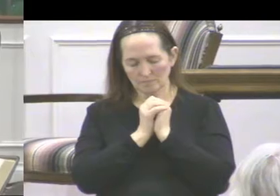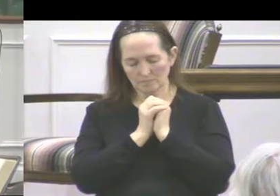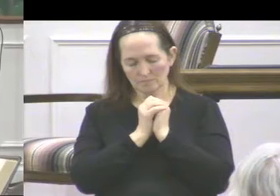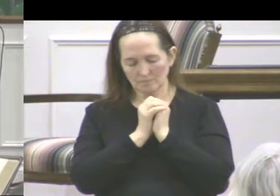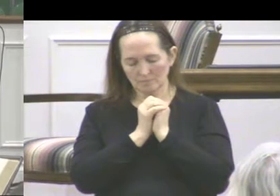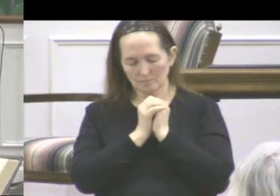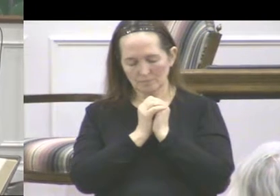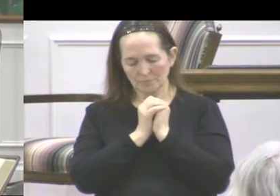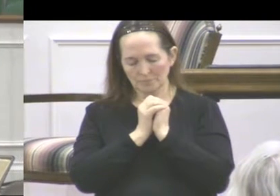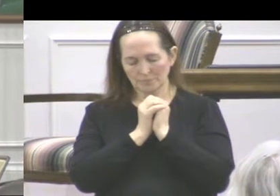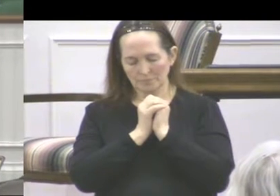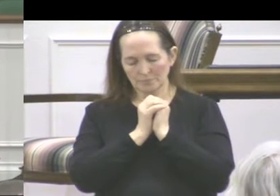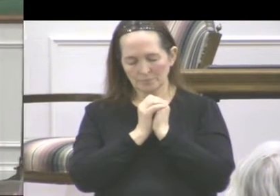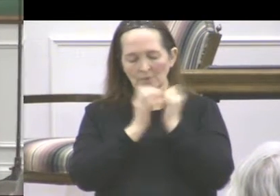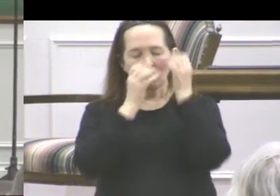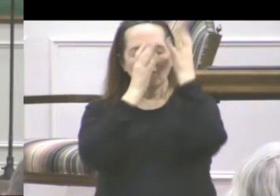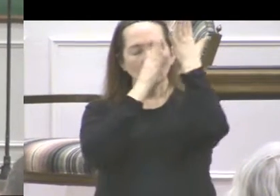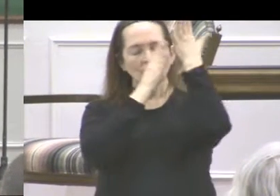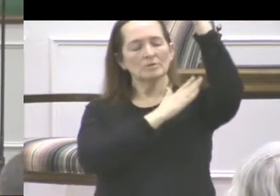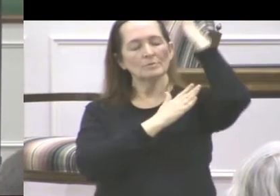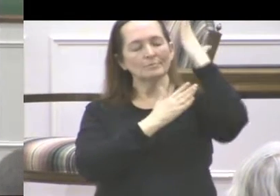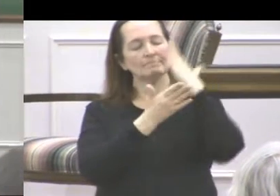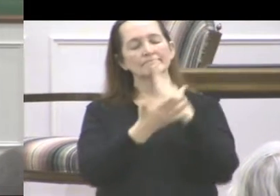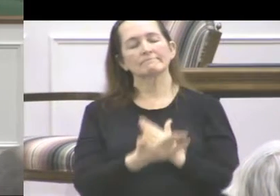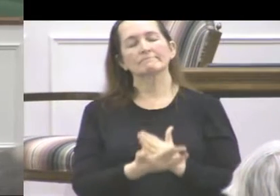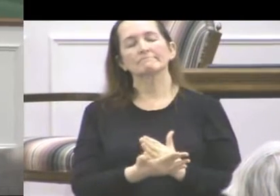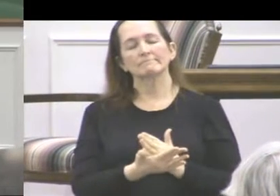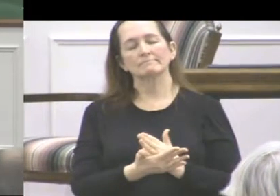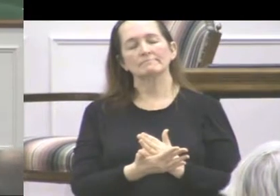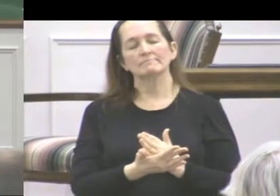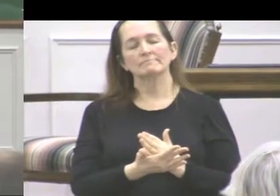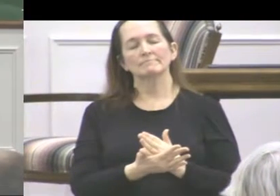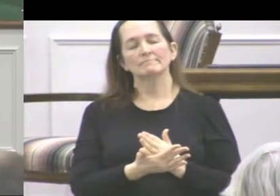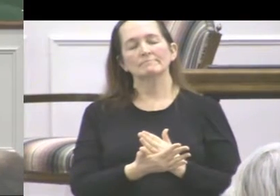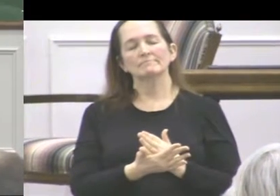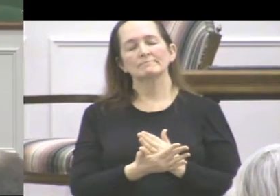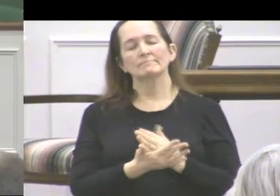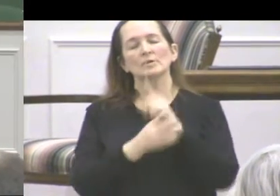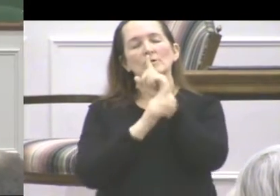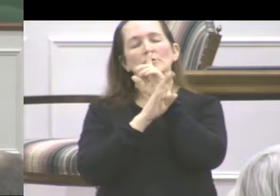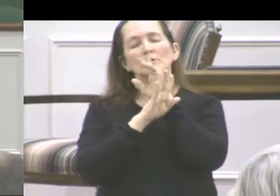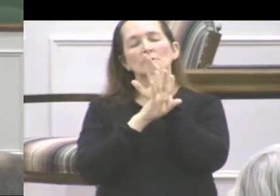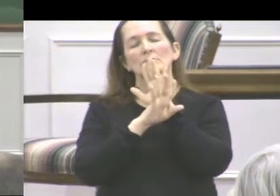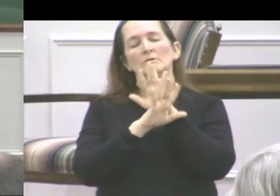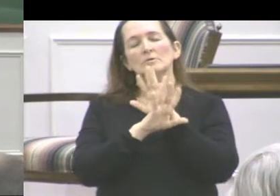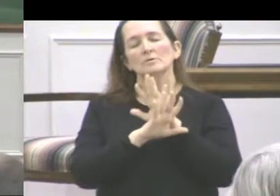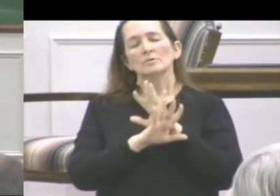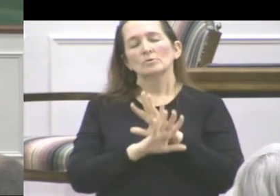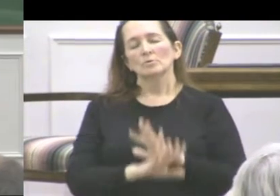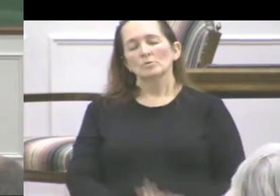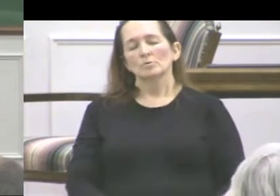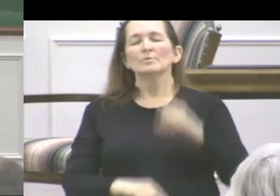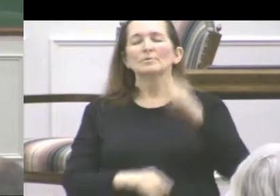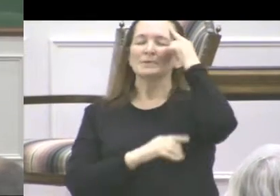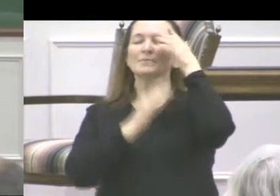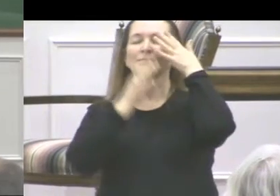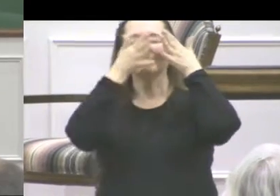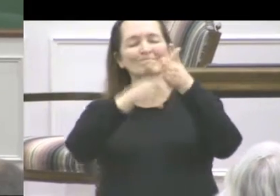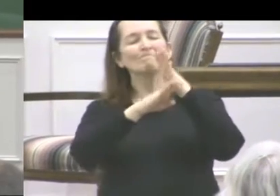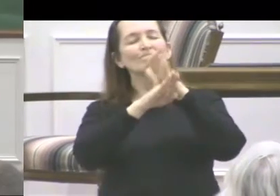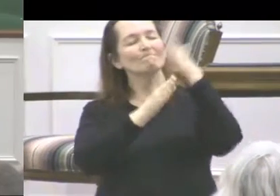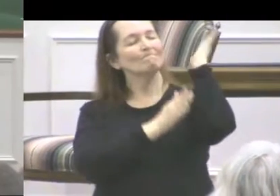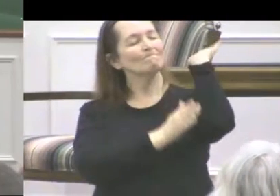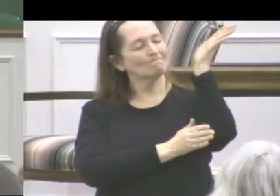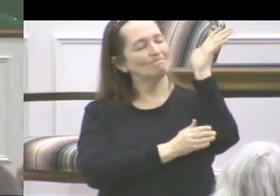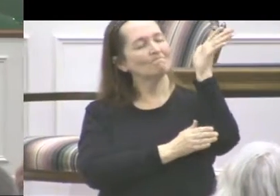Father God, we stop now, Lord, and we calm our minds and we focus on the message that we've heard today, Lord,